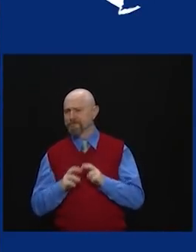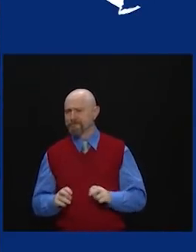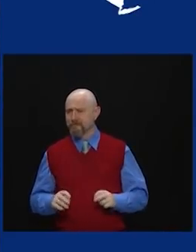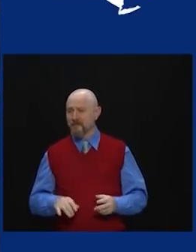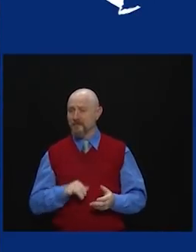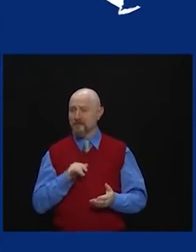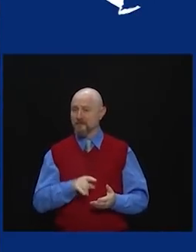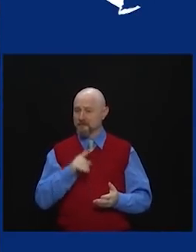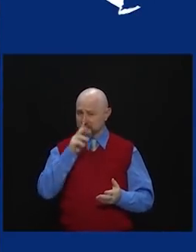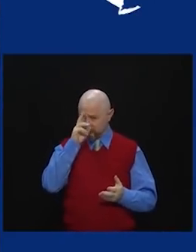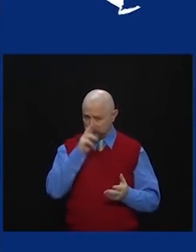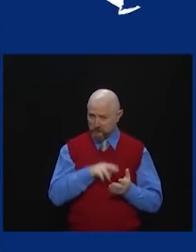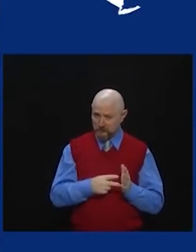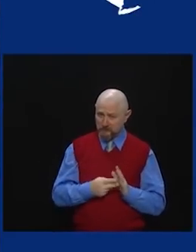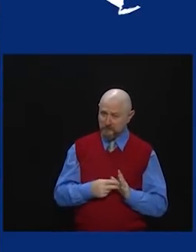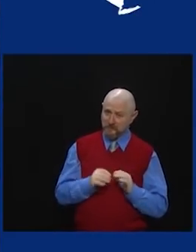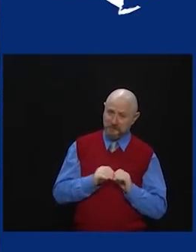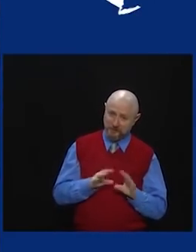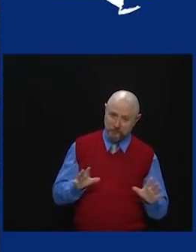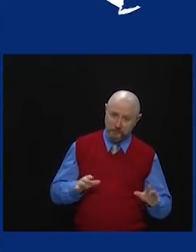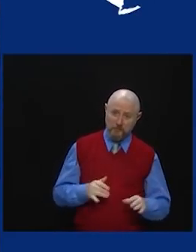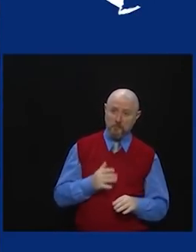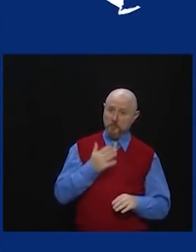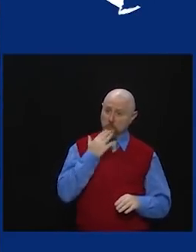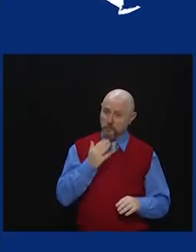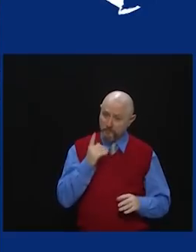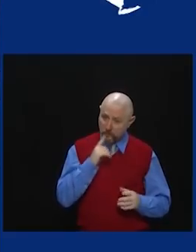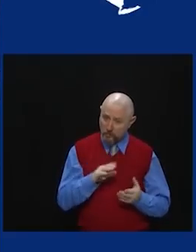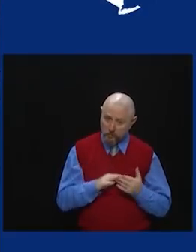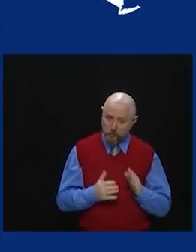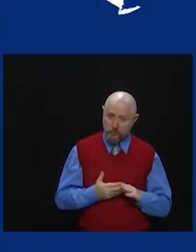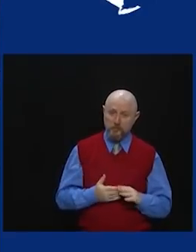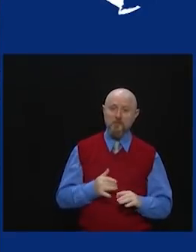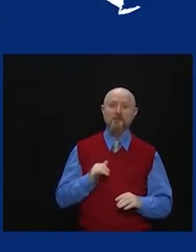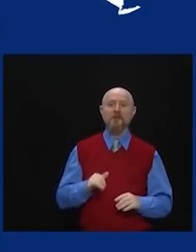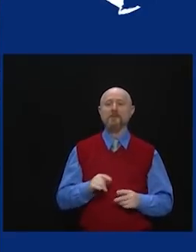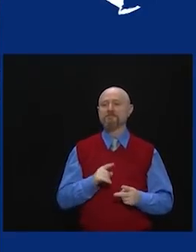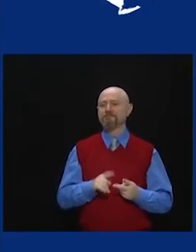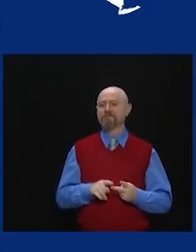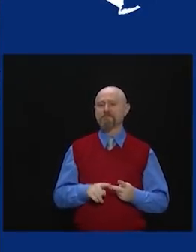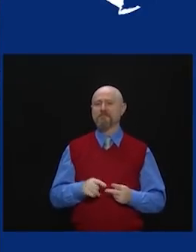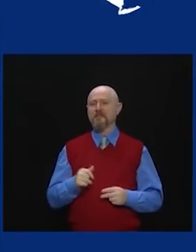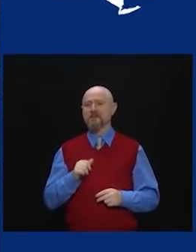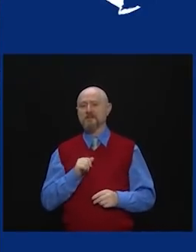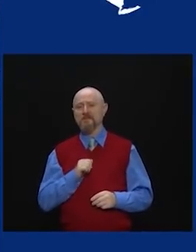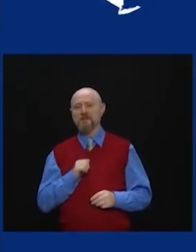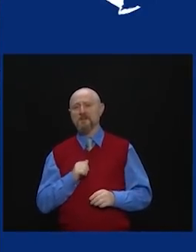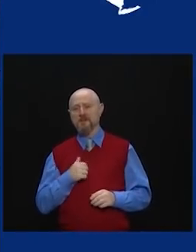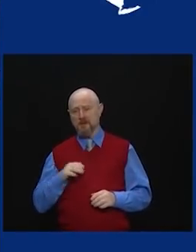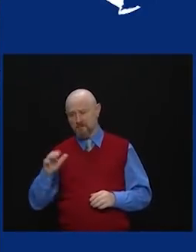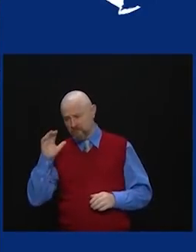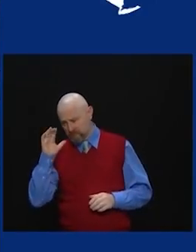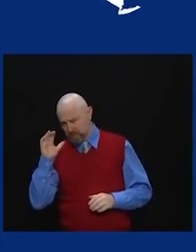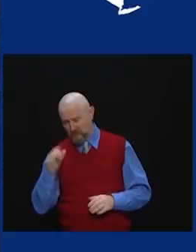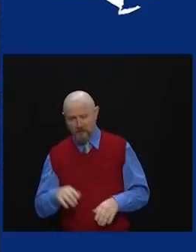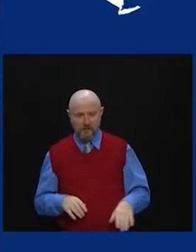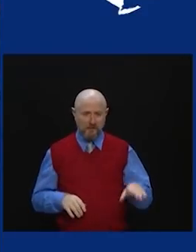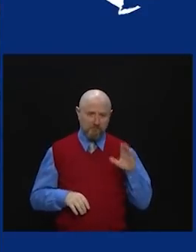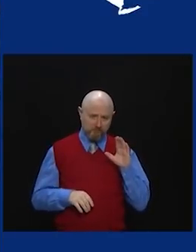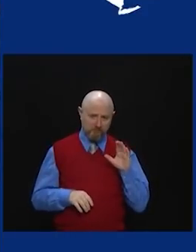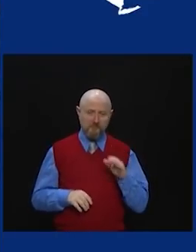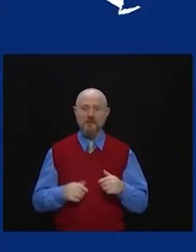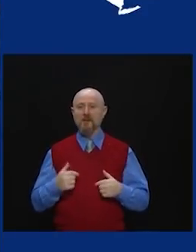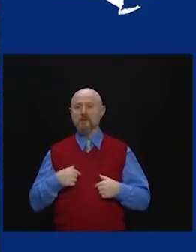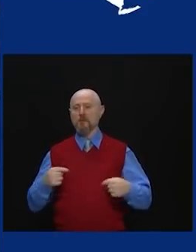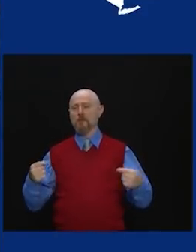best for a community. And those are the only influences I have. I will listen to people on both sides of a debate. I always do. I'm a lawyer. I